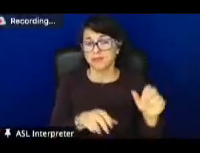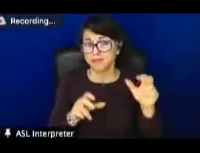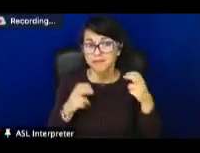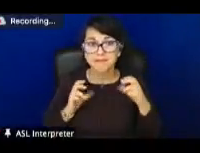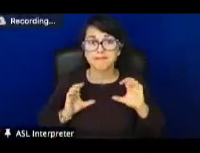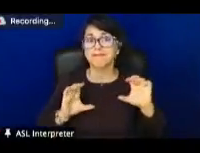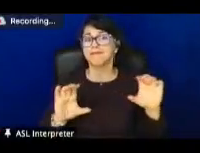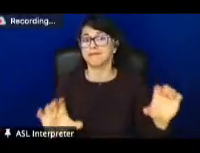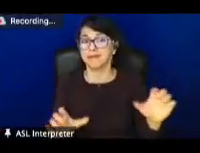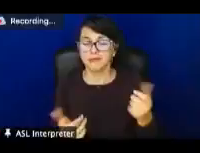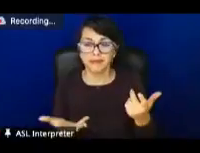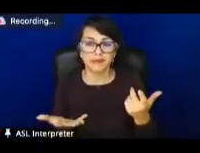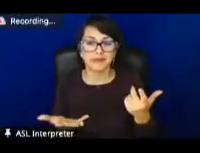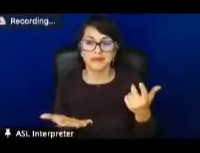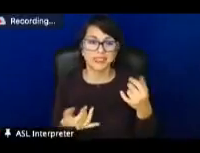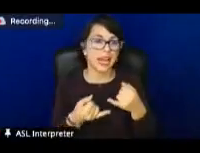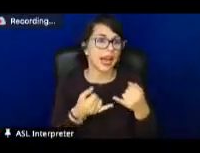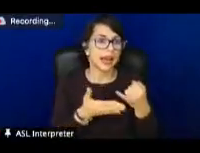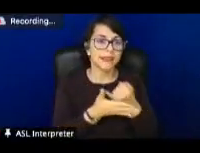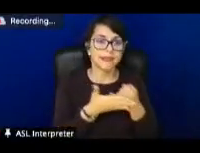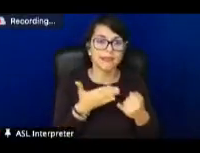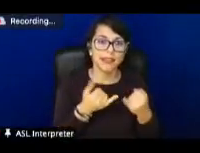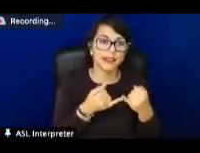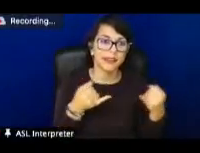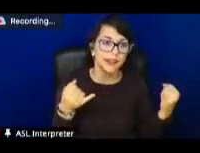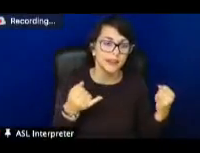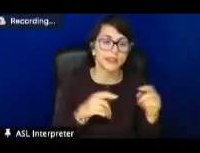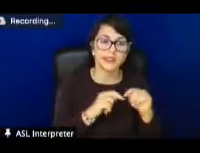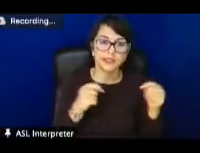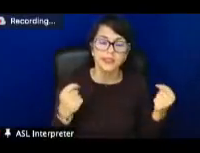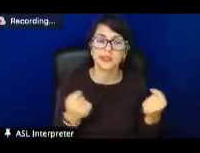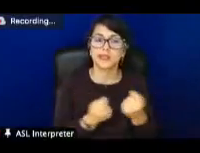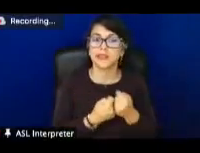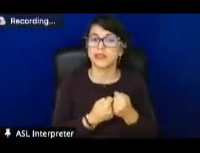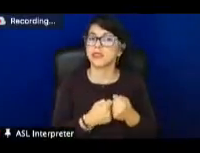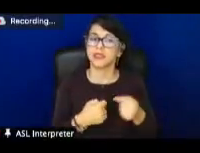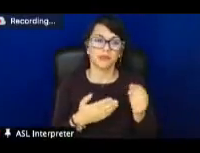drawing team, and how well that went. So thank you all.